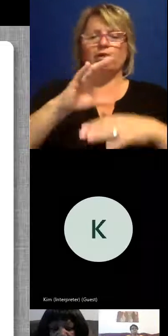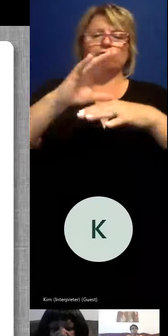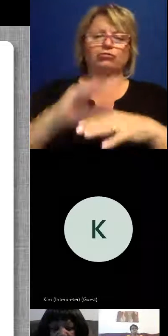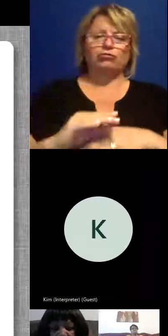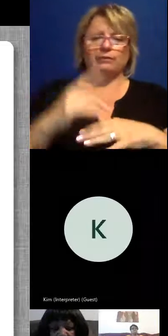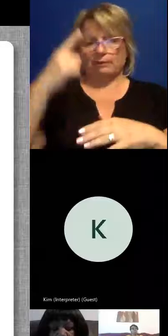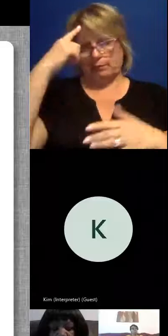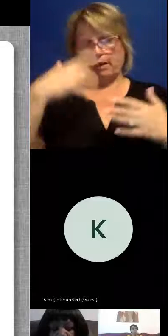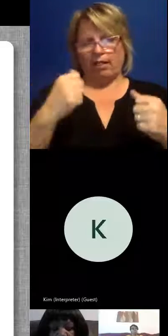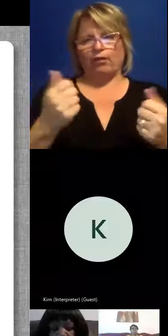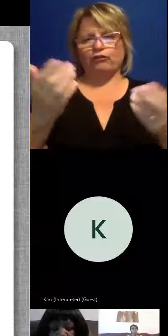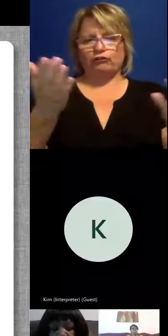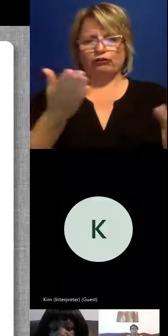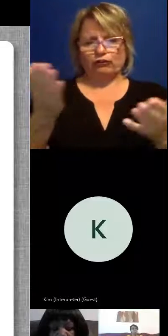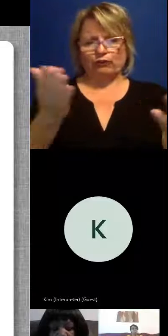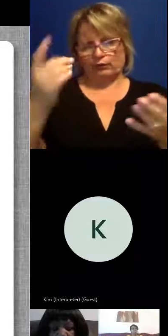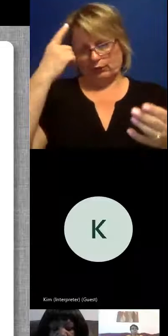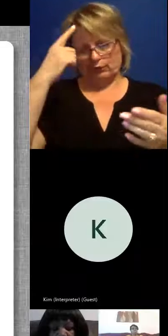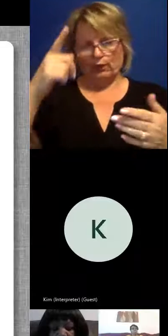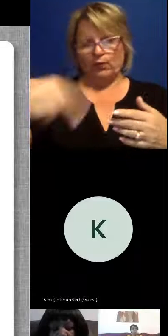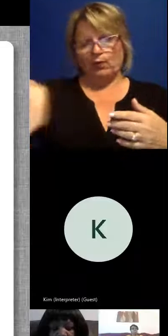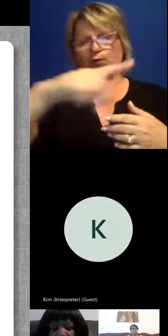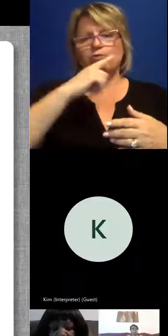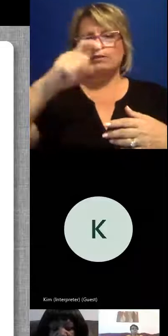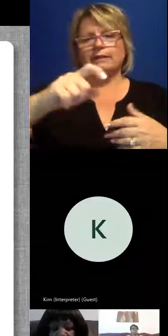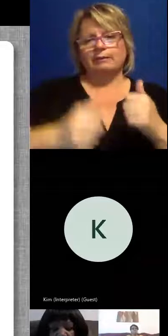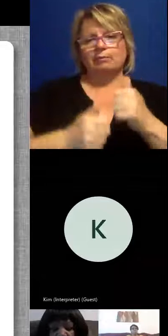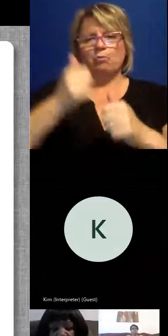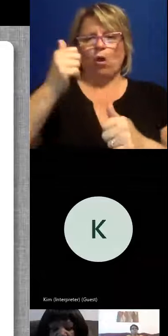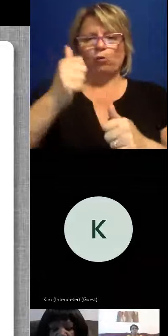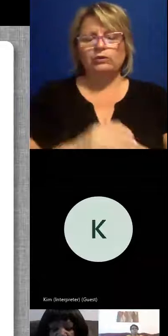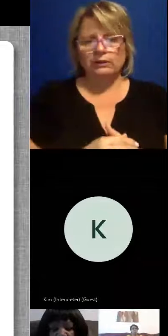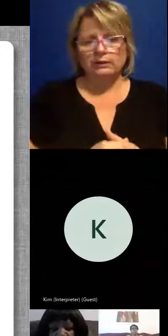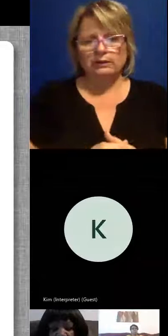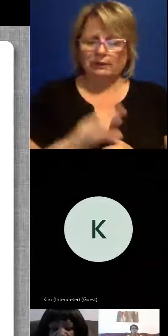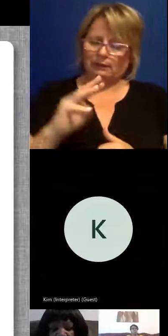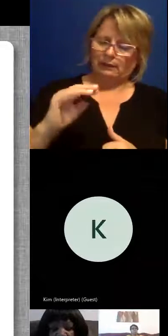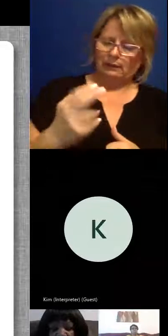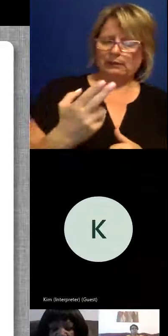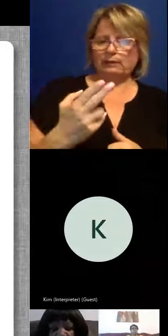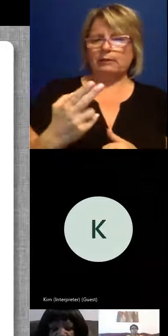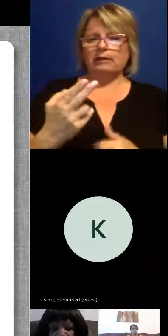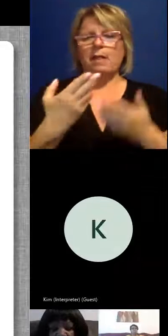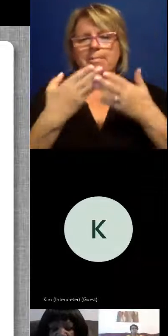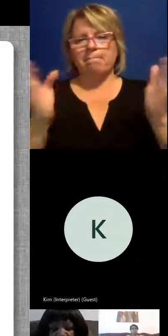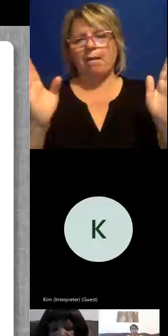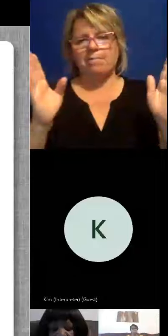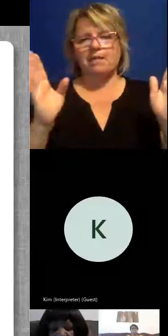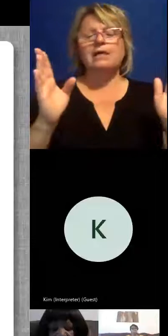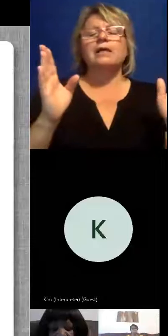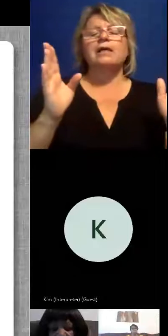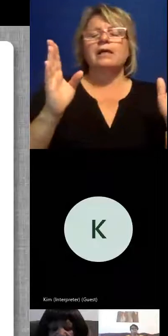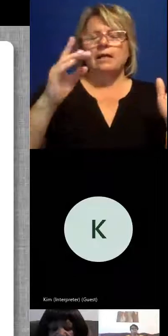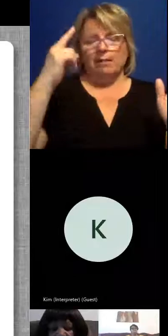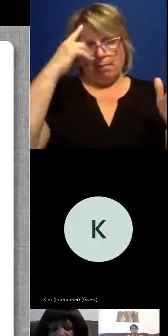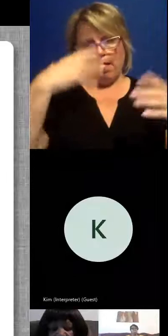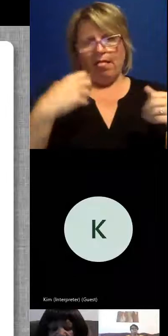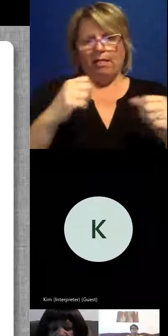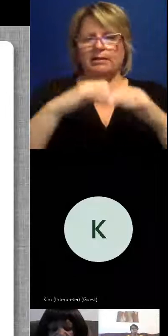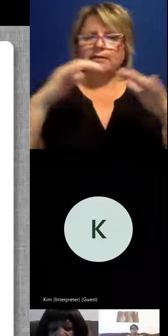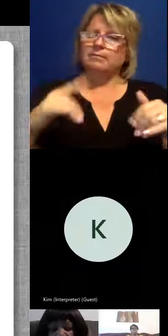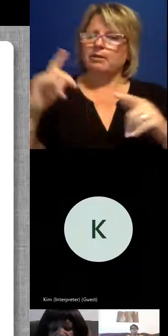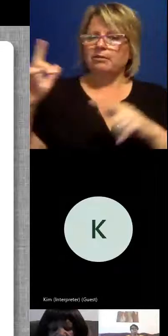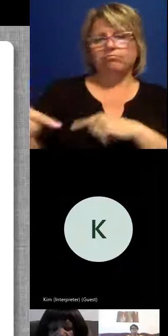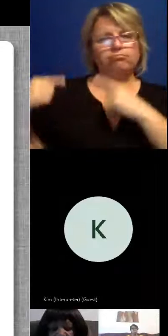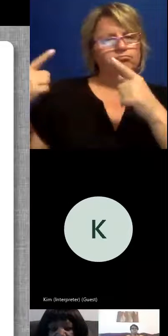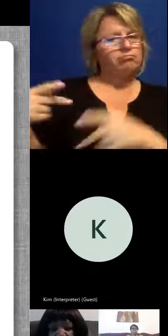health services for those who need it most. Michigan's public mental health system has a long history